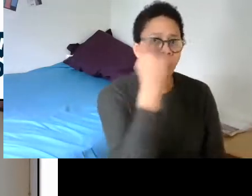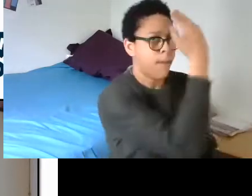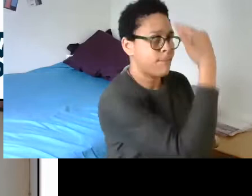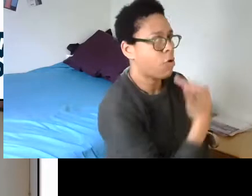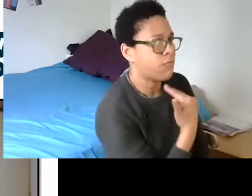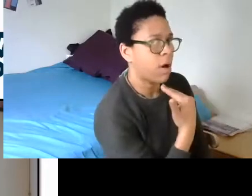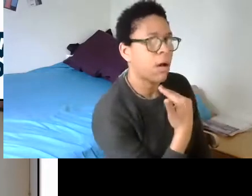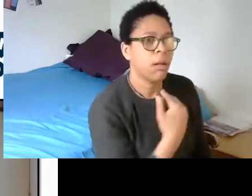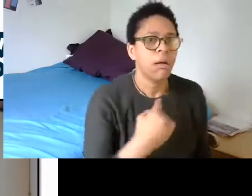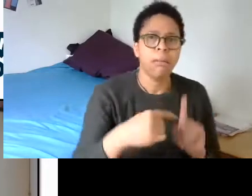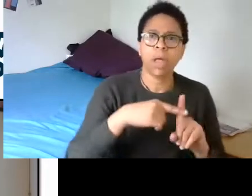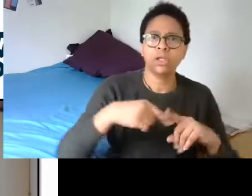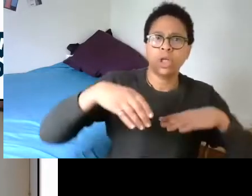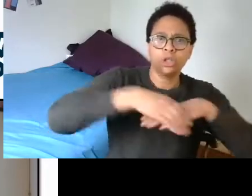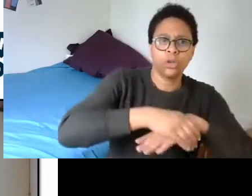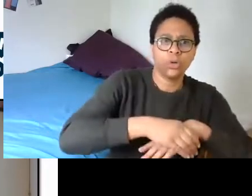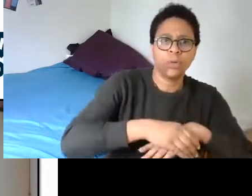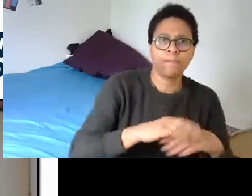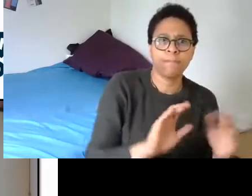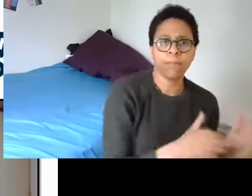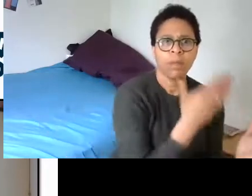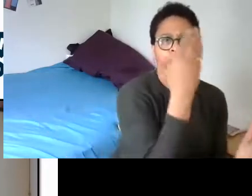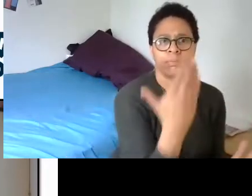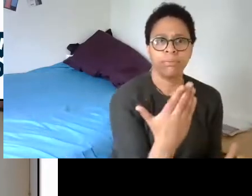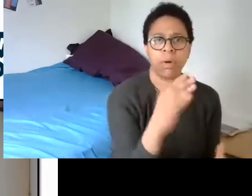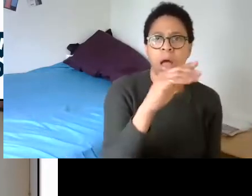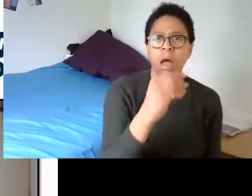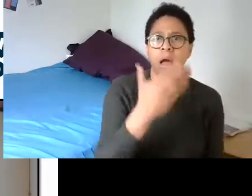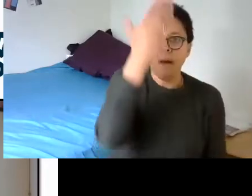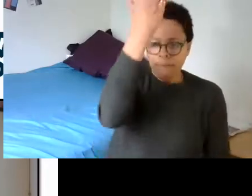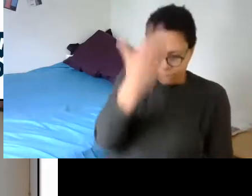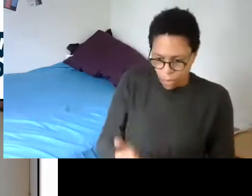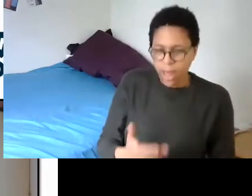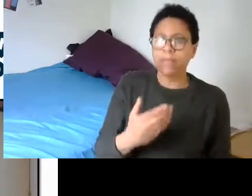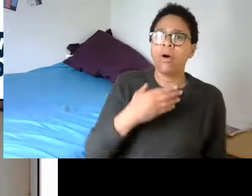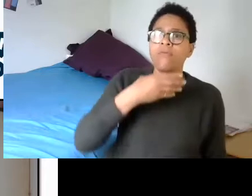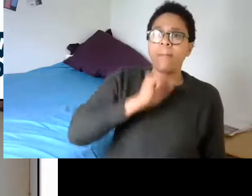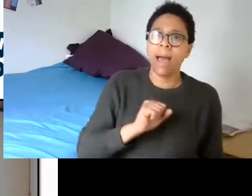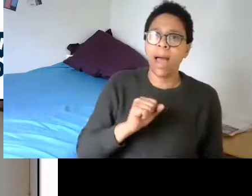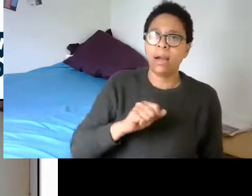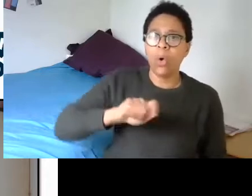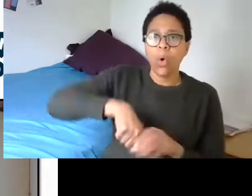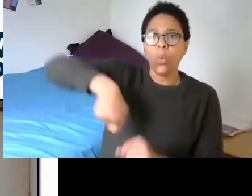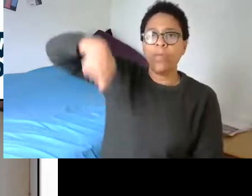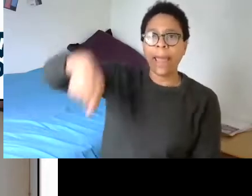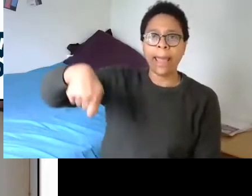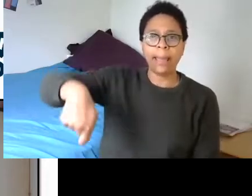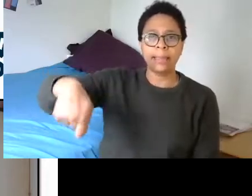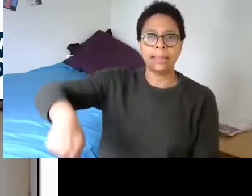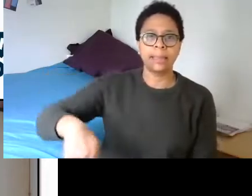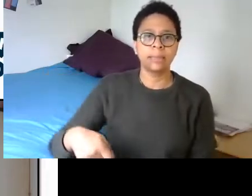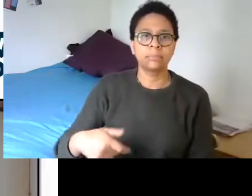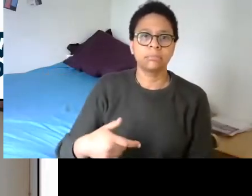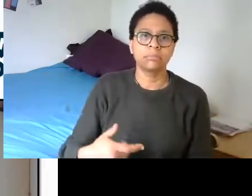shoe, a full-length caricature of a gentleman with a hat, cane, and a large nose, a nude male and female figure described